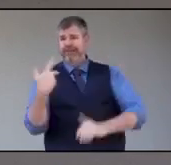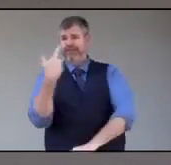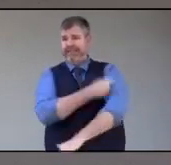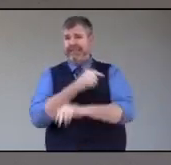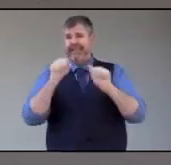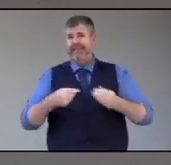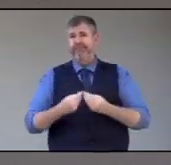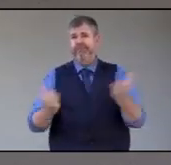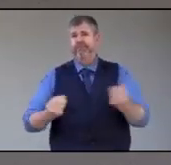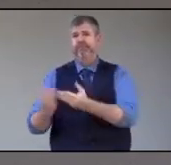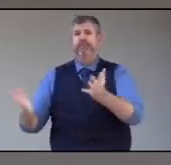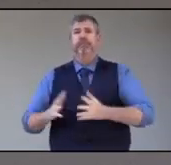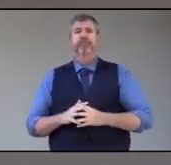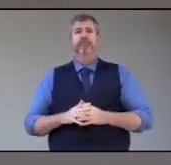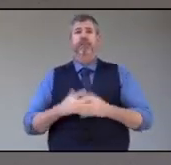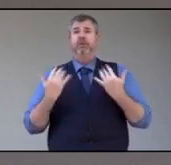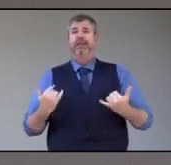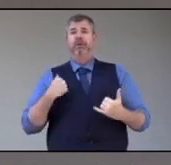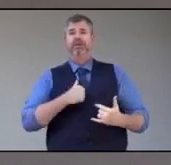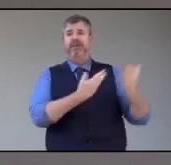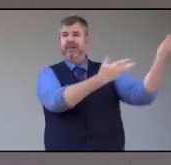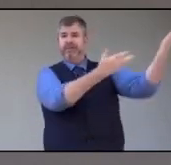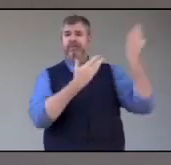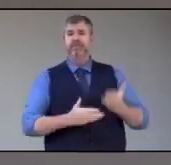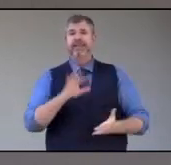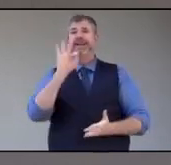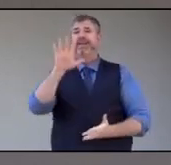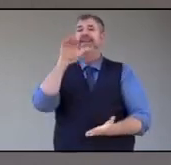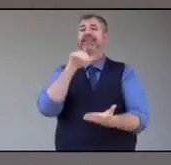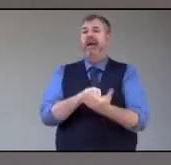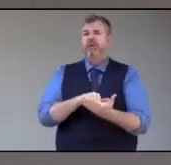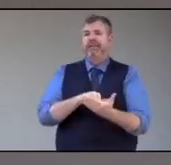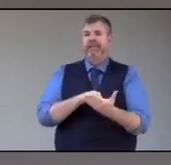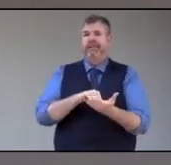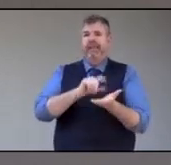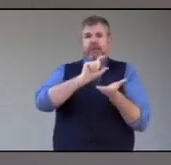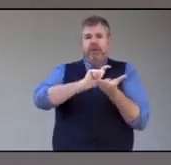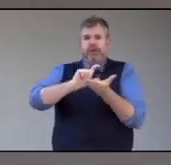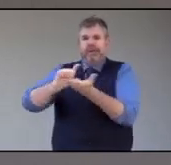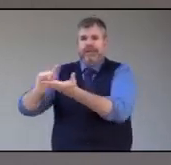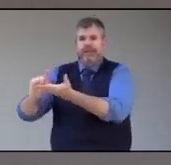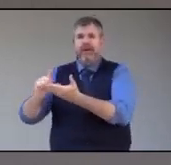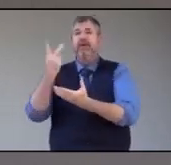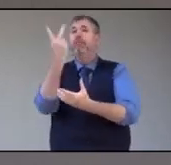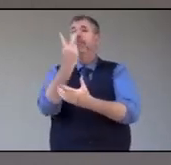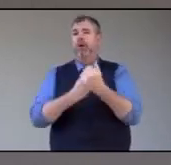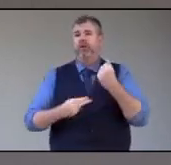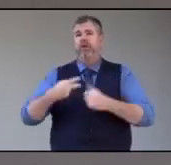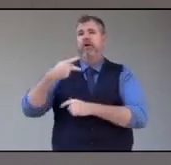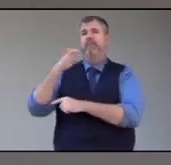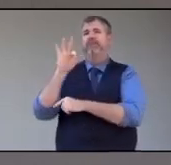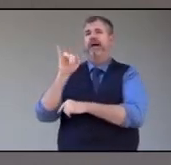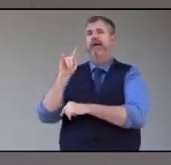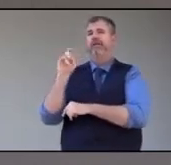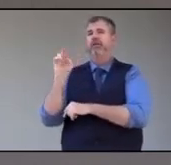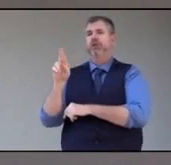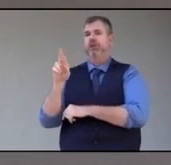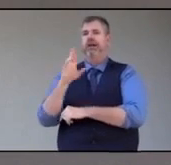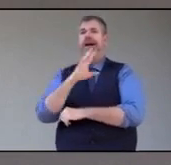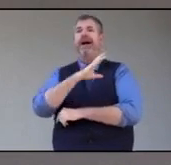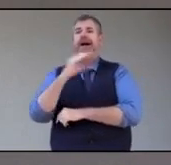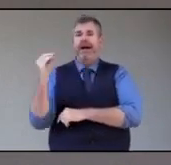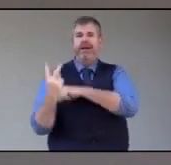have received about 95,000 doses of both Pfizer, a mixture of both Pfizer and the Moderna vaccine into our